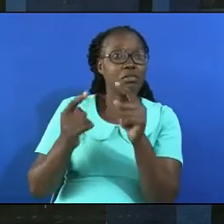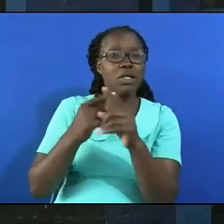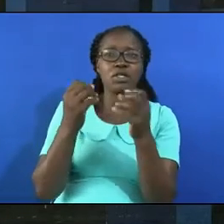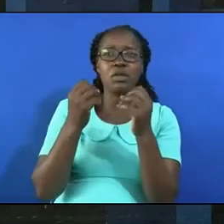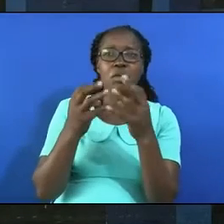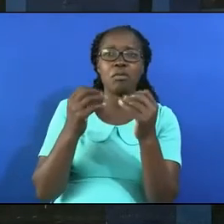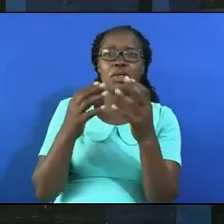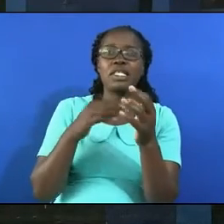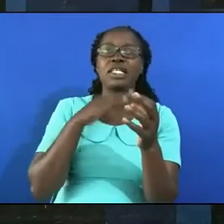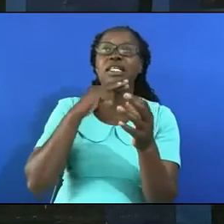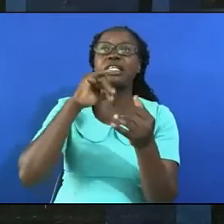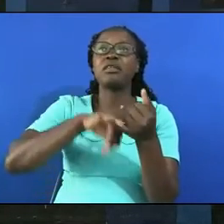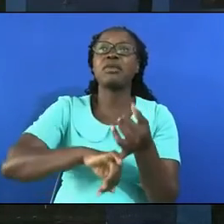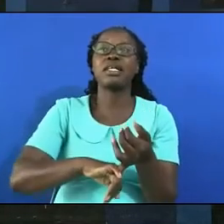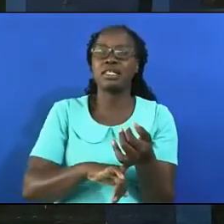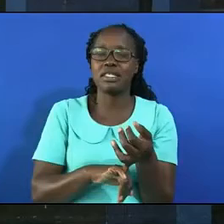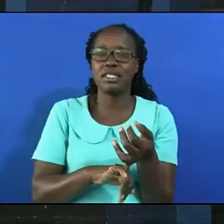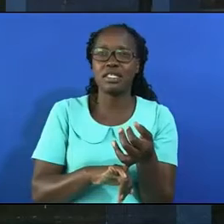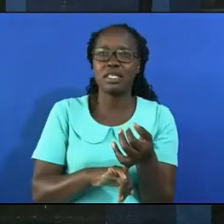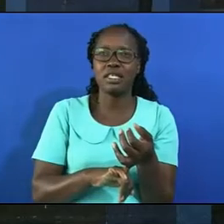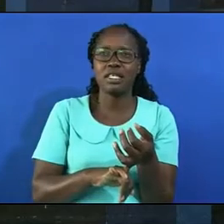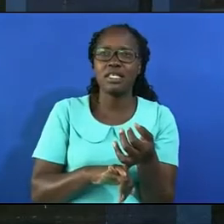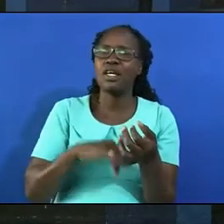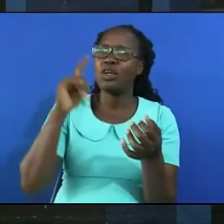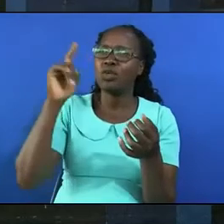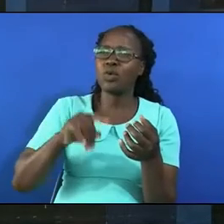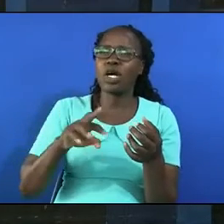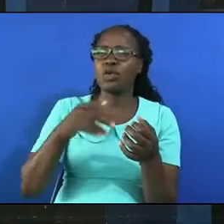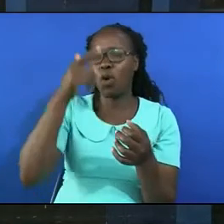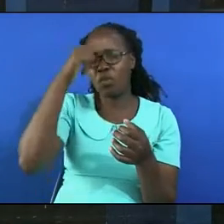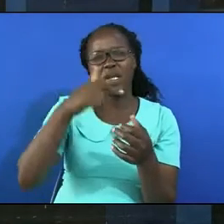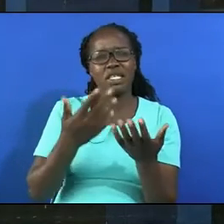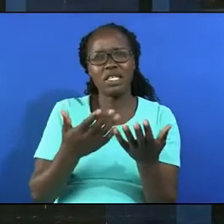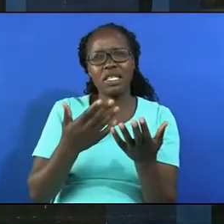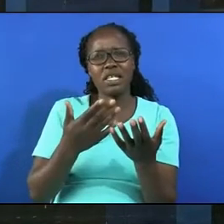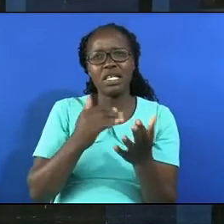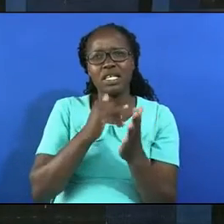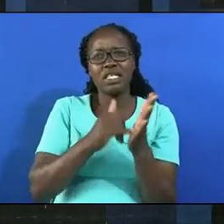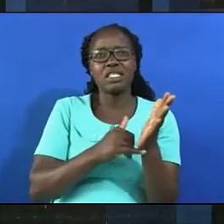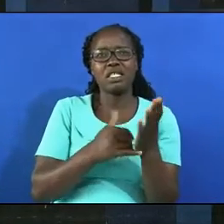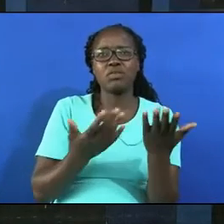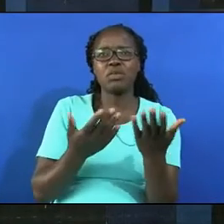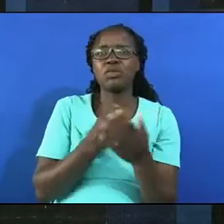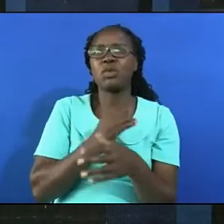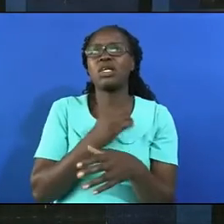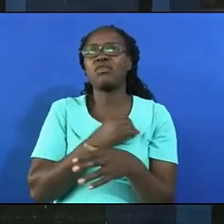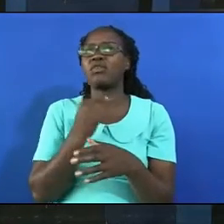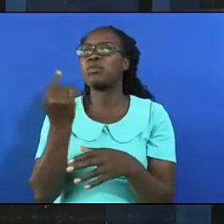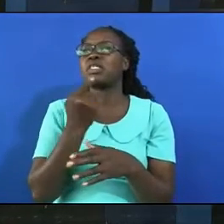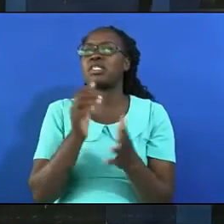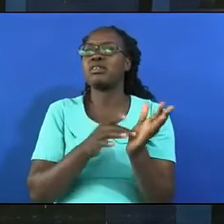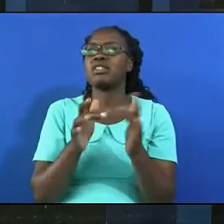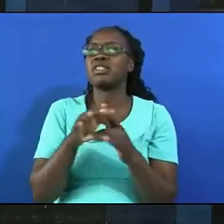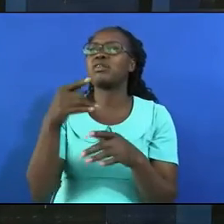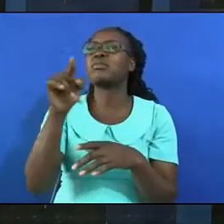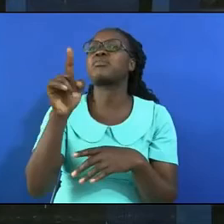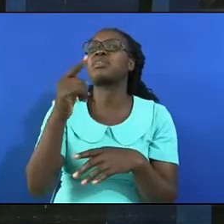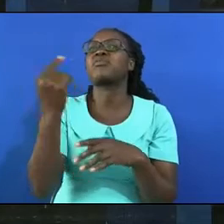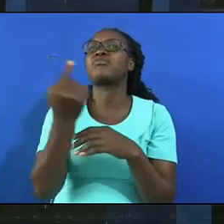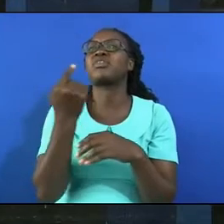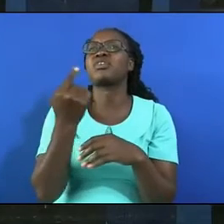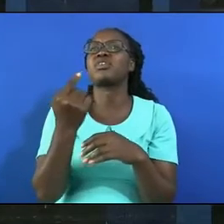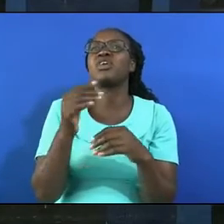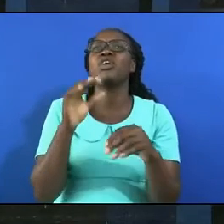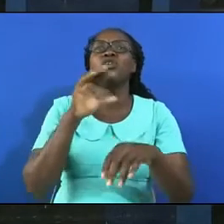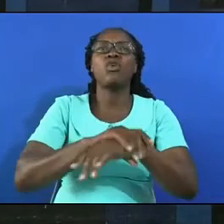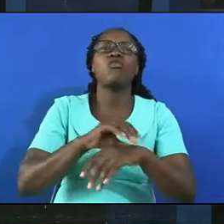are so many deaths in marriage. You can't walk blindly just because you are afraid of being single. Jesus himself was single. You have